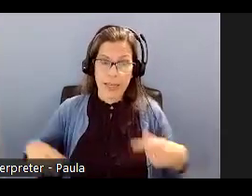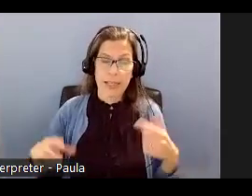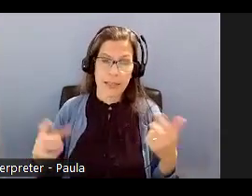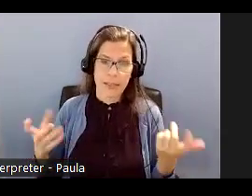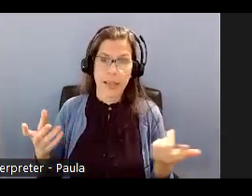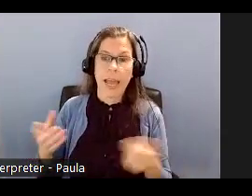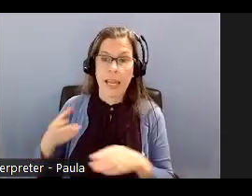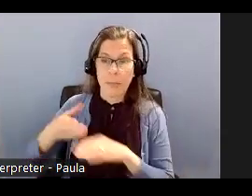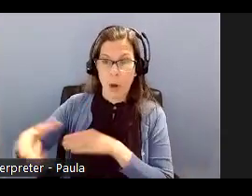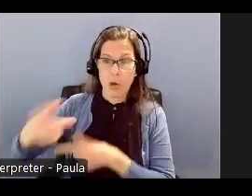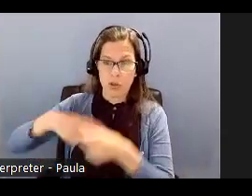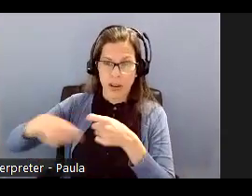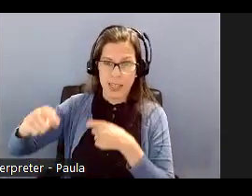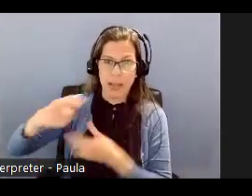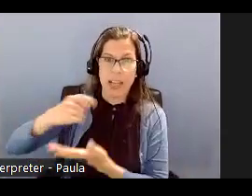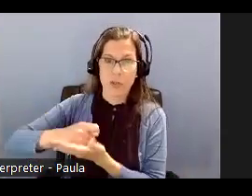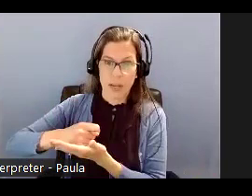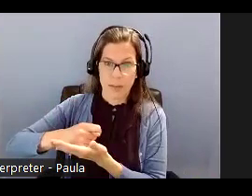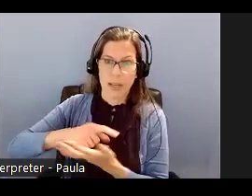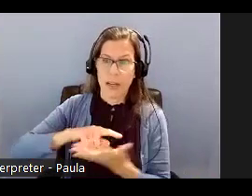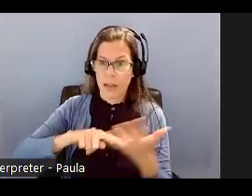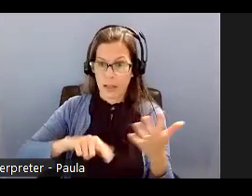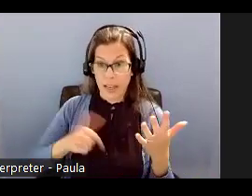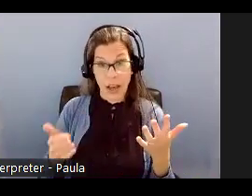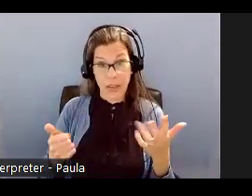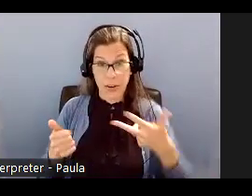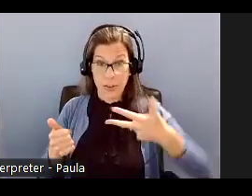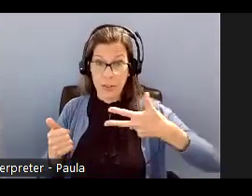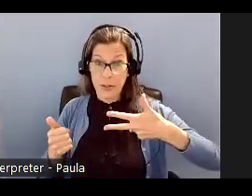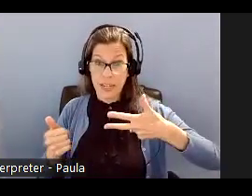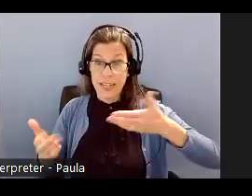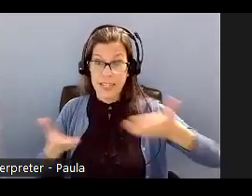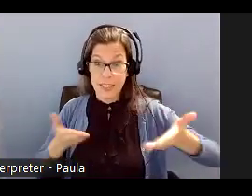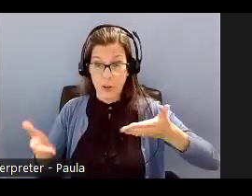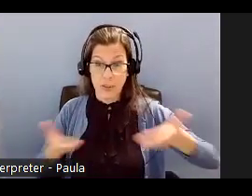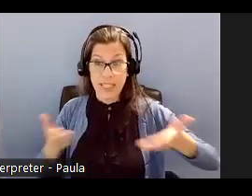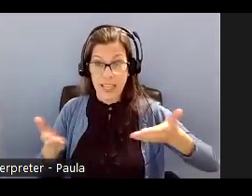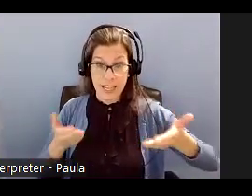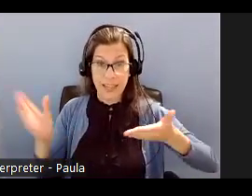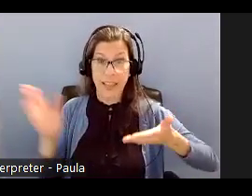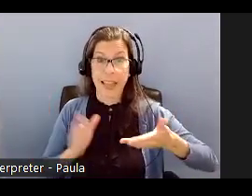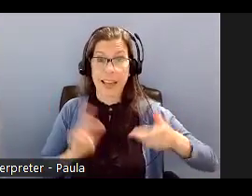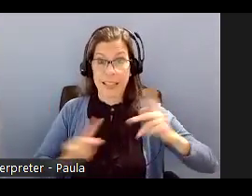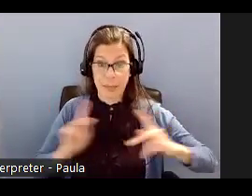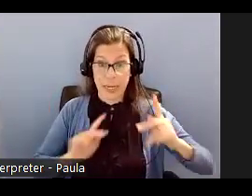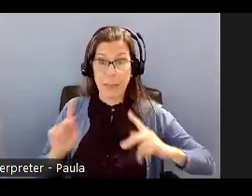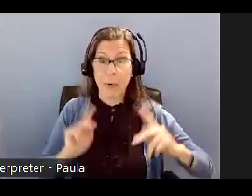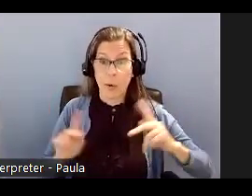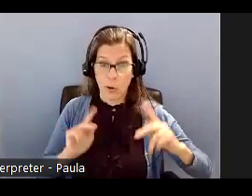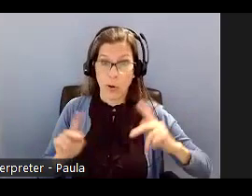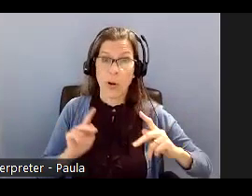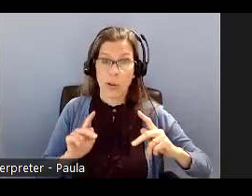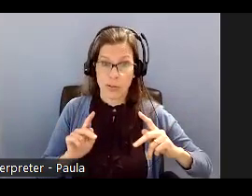post-transplant treatment. Those other three services, there's less people kind of moving in and out of